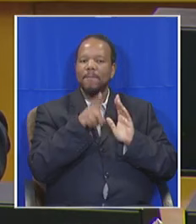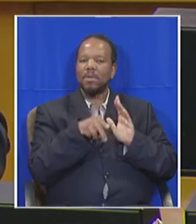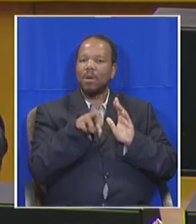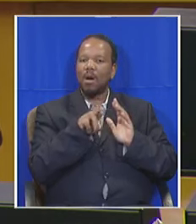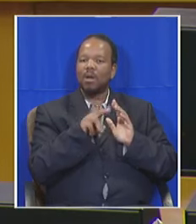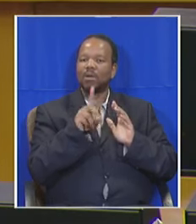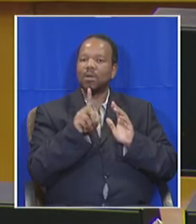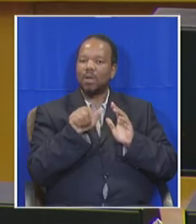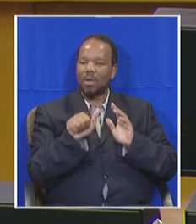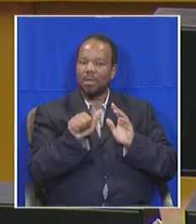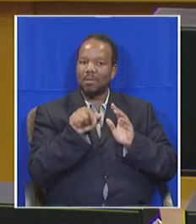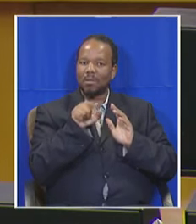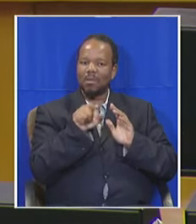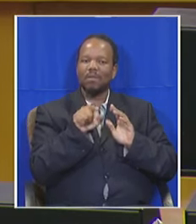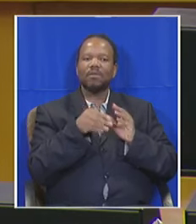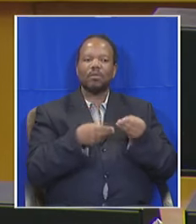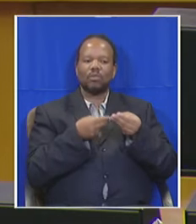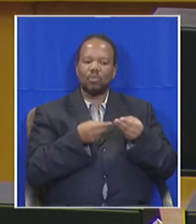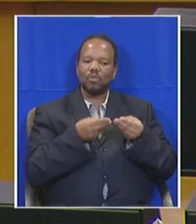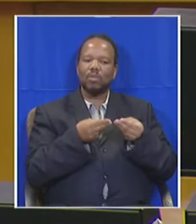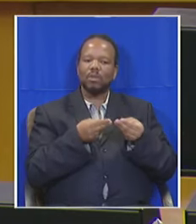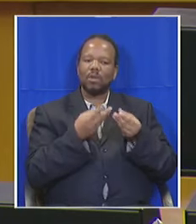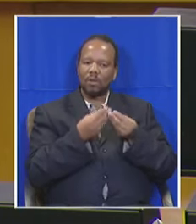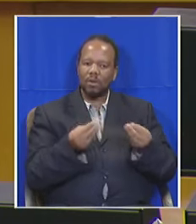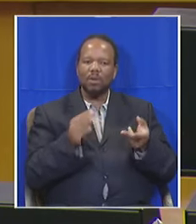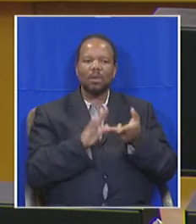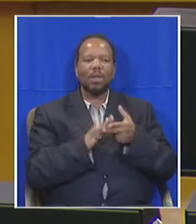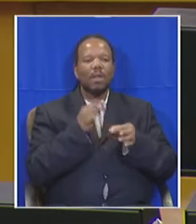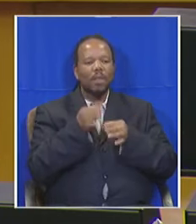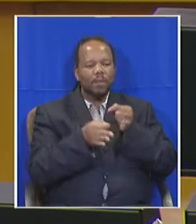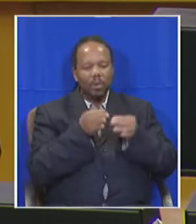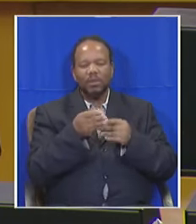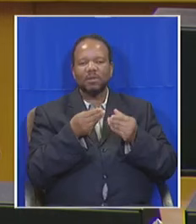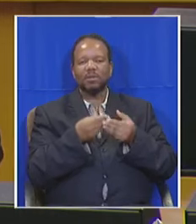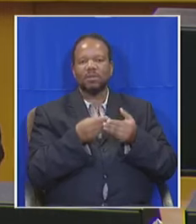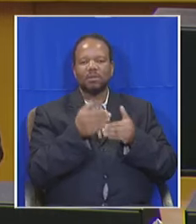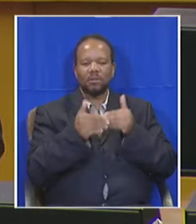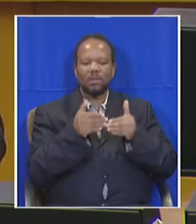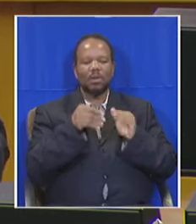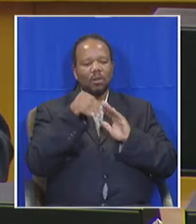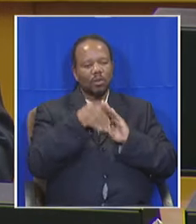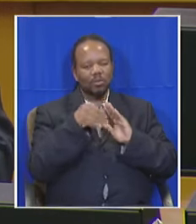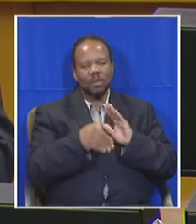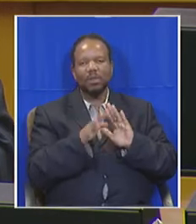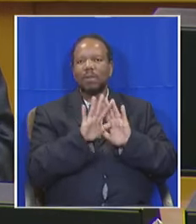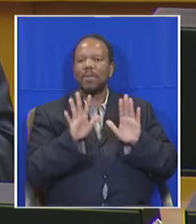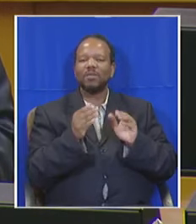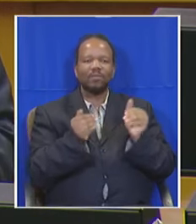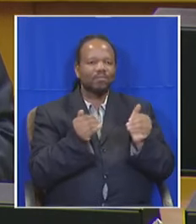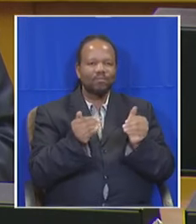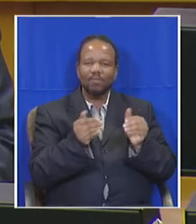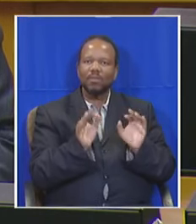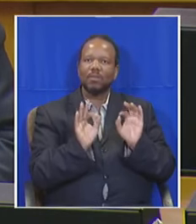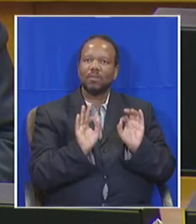charter. So the process, the content, must be handled better going forward, and this message